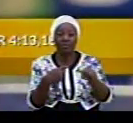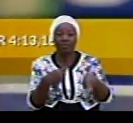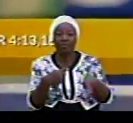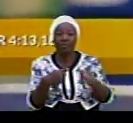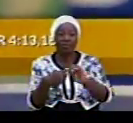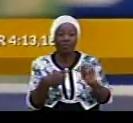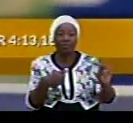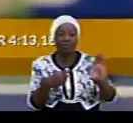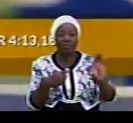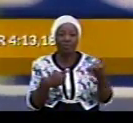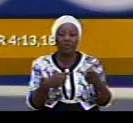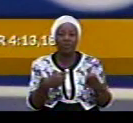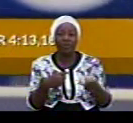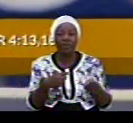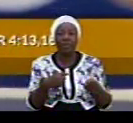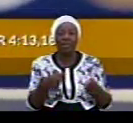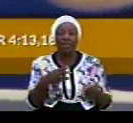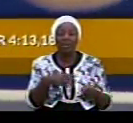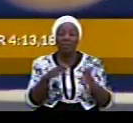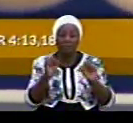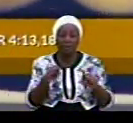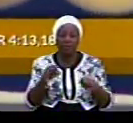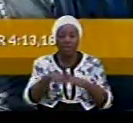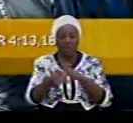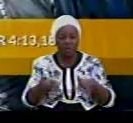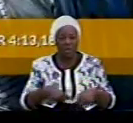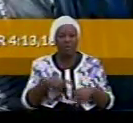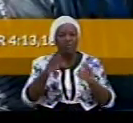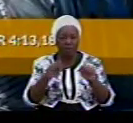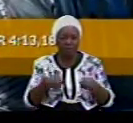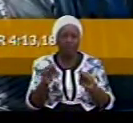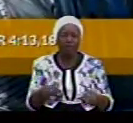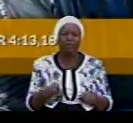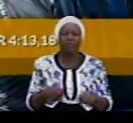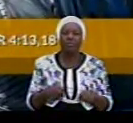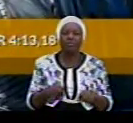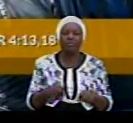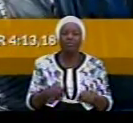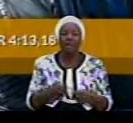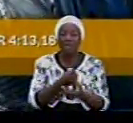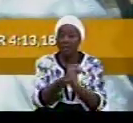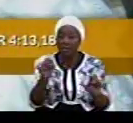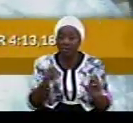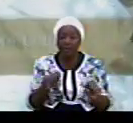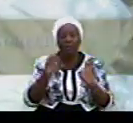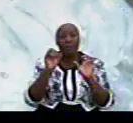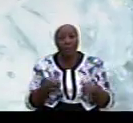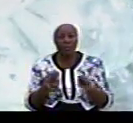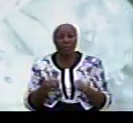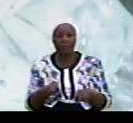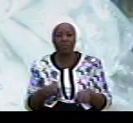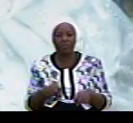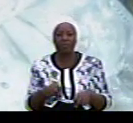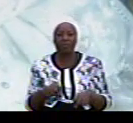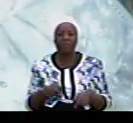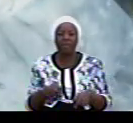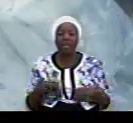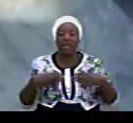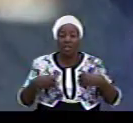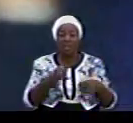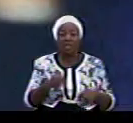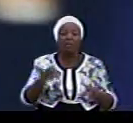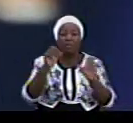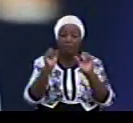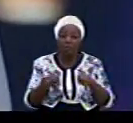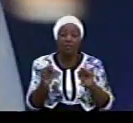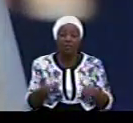Possibilities in your life, possible. Salvation, possible. Healing,